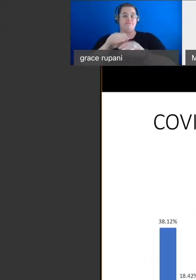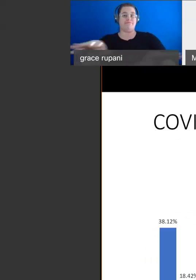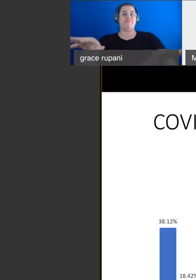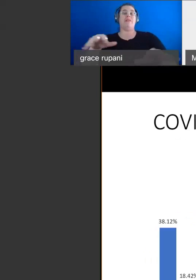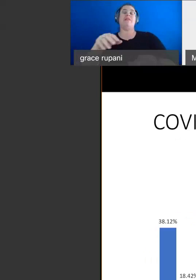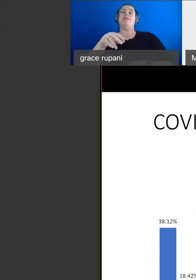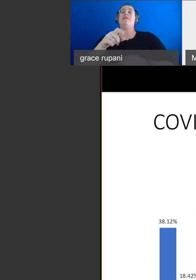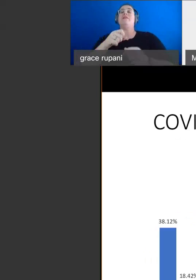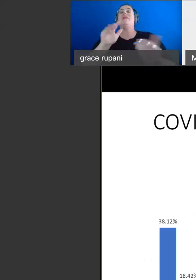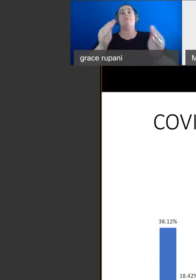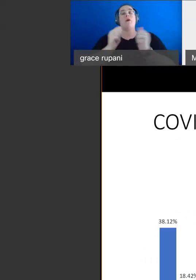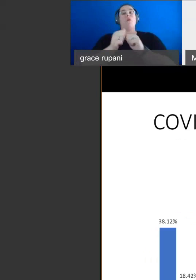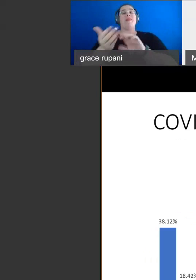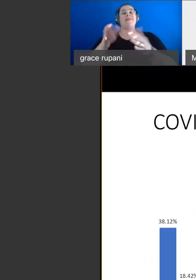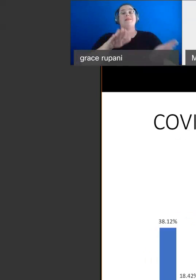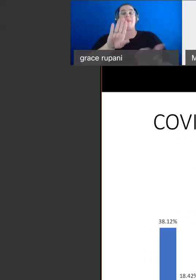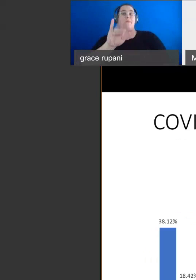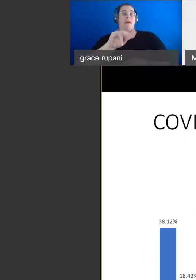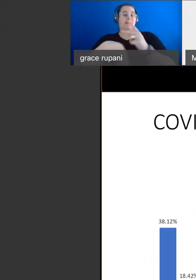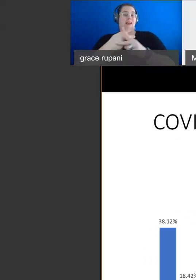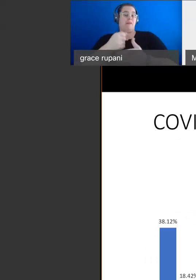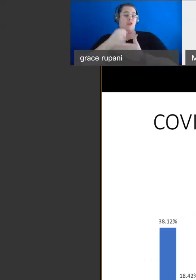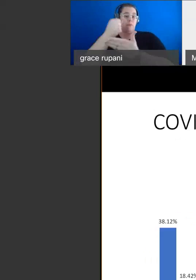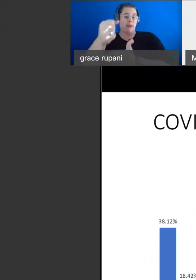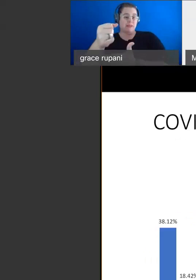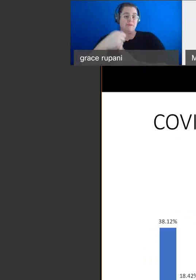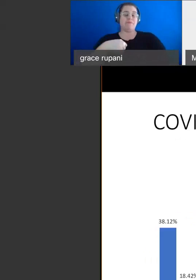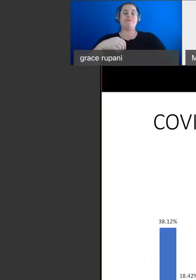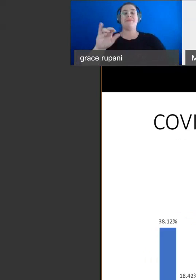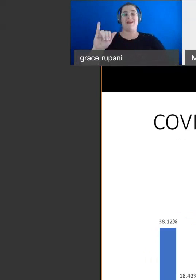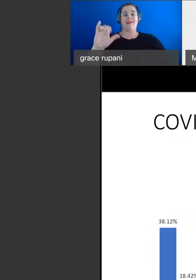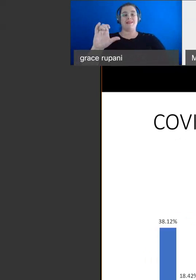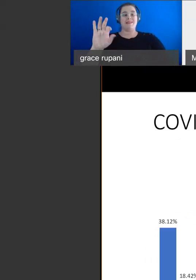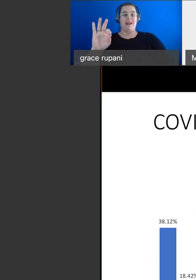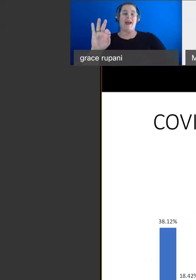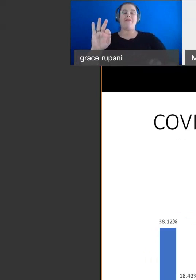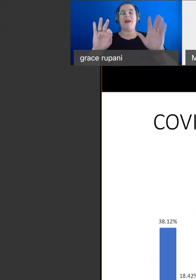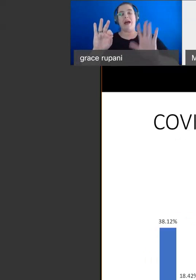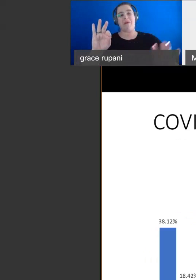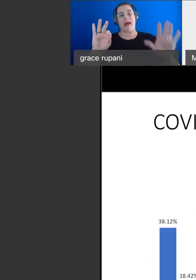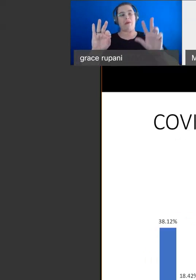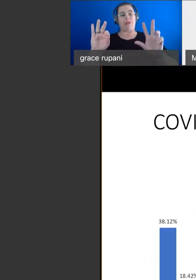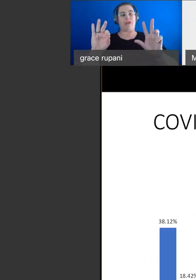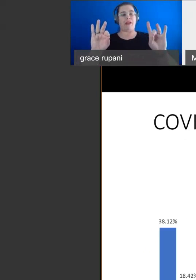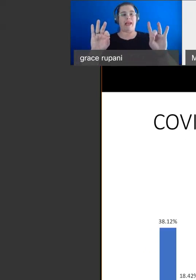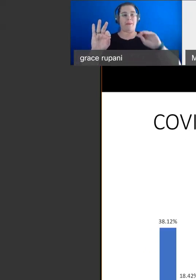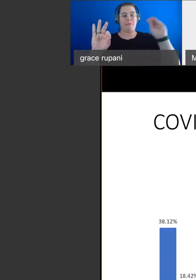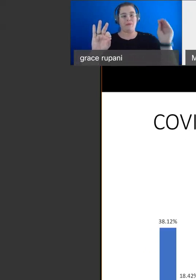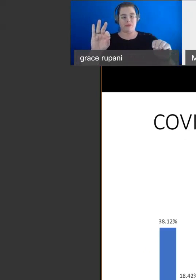by placement type, in intermediate care facilities, it's about 38% of people